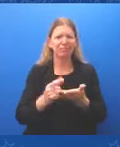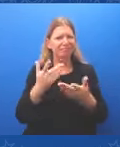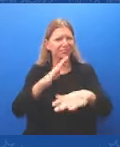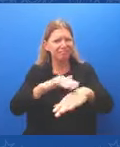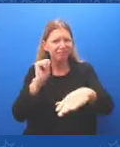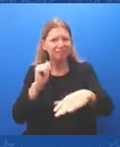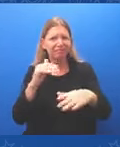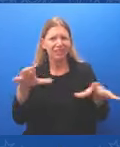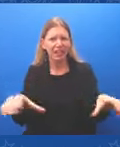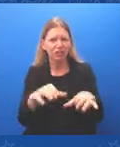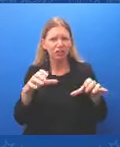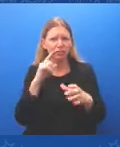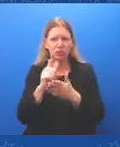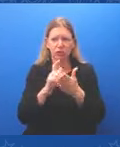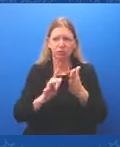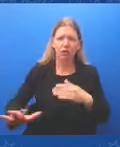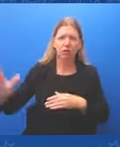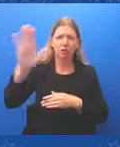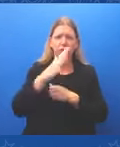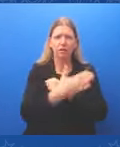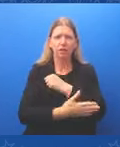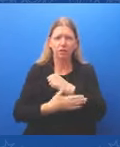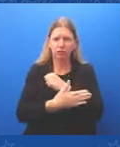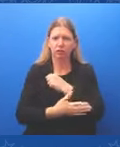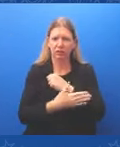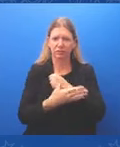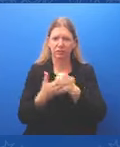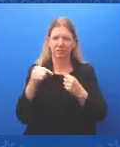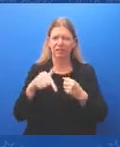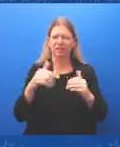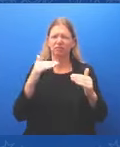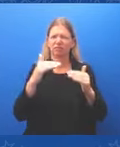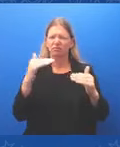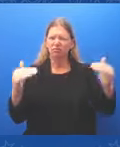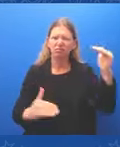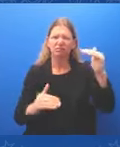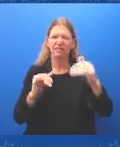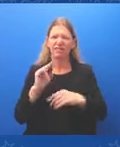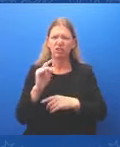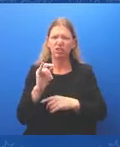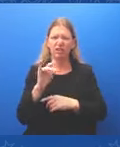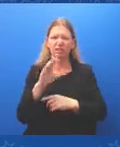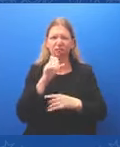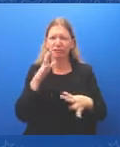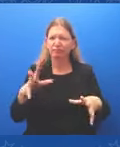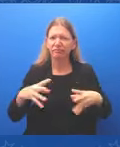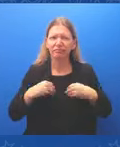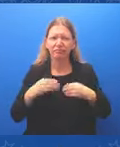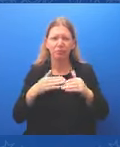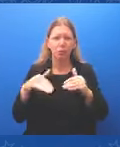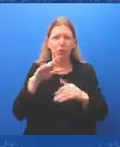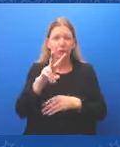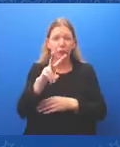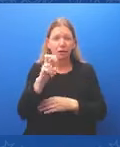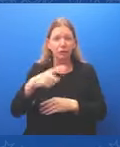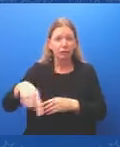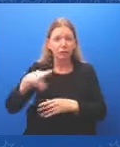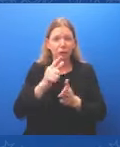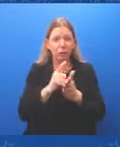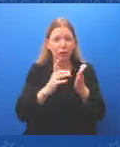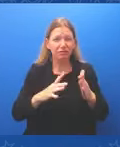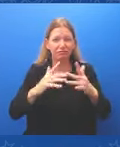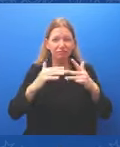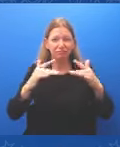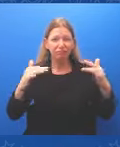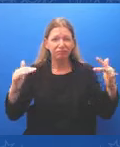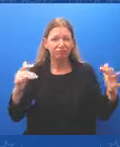all across America were invited to the White House to strategize in this very room. That day in June 1963, in